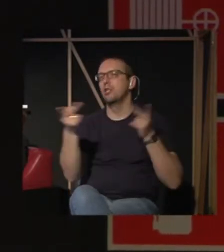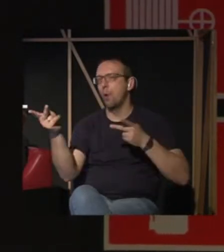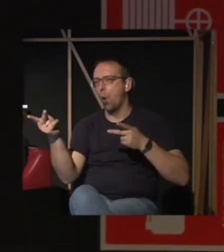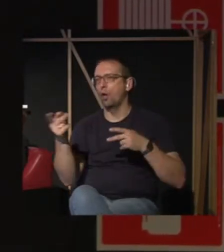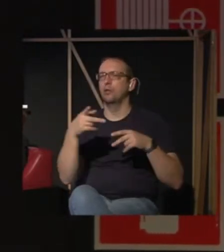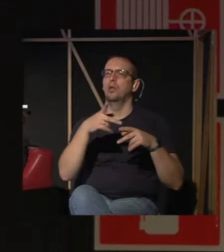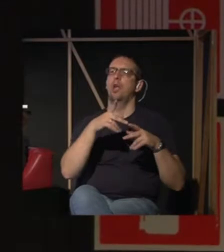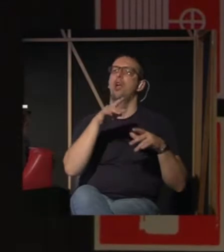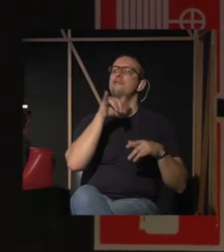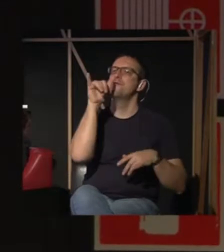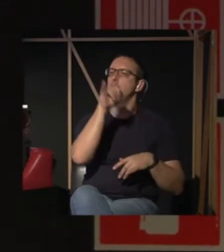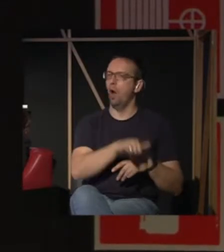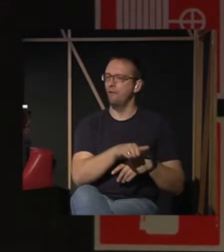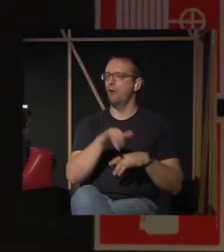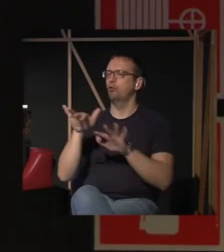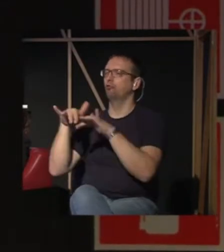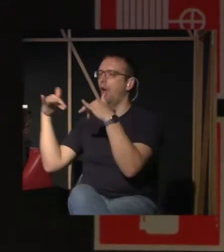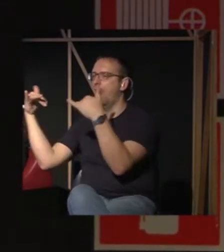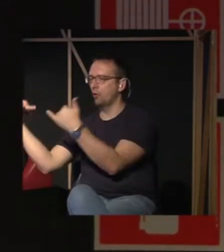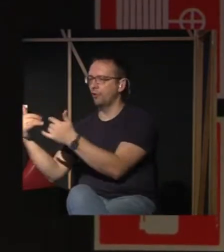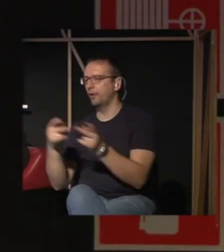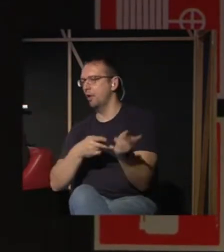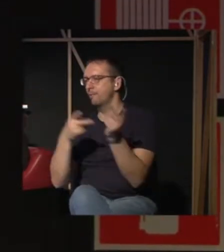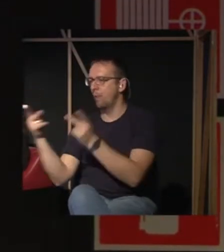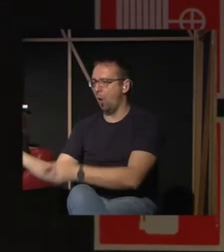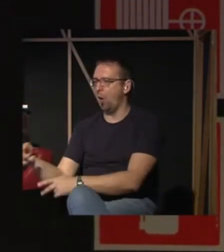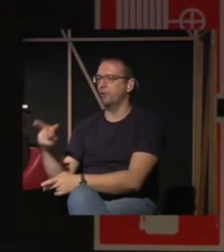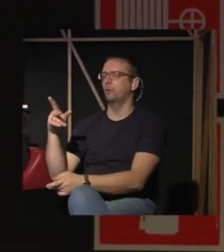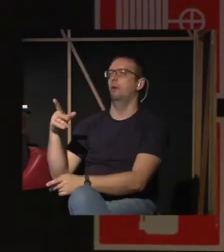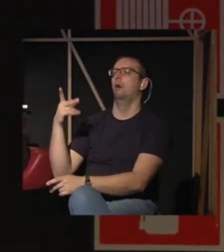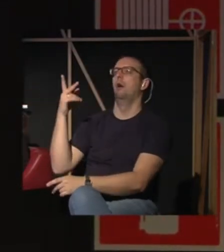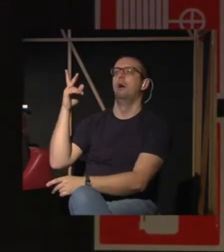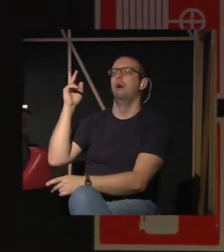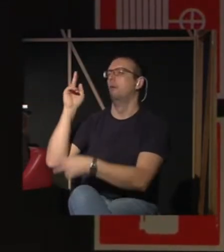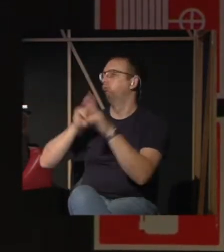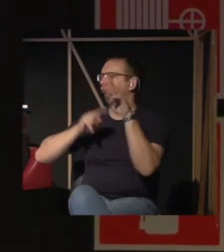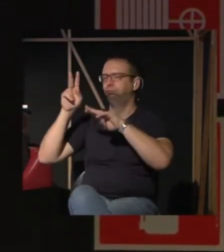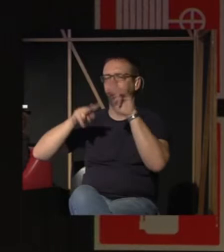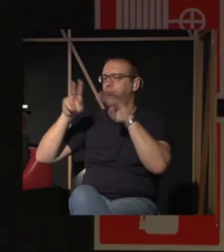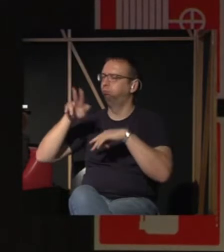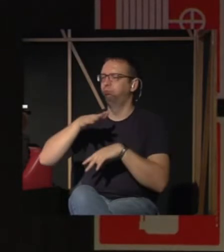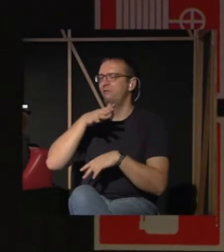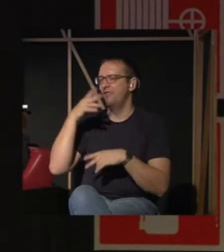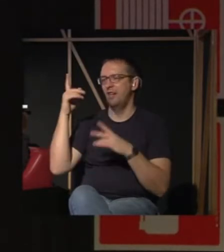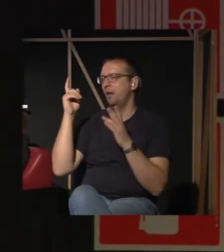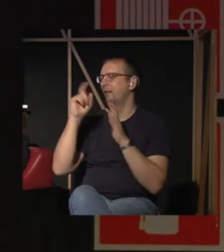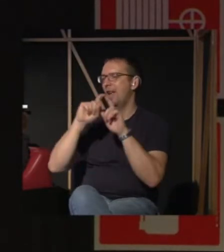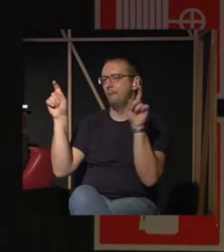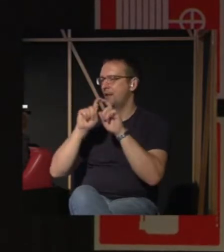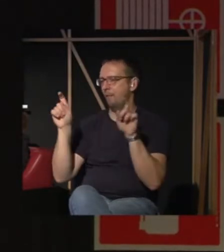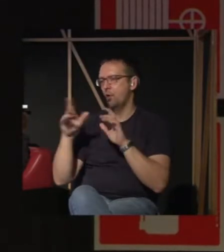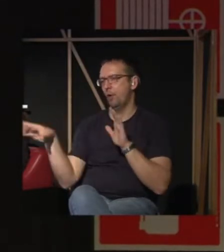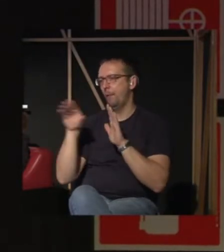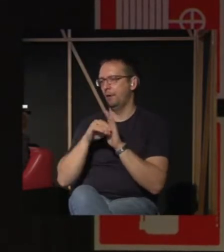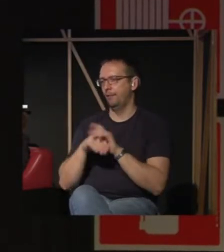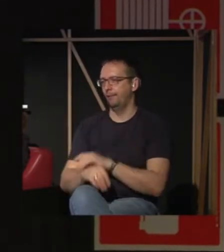So just to speak a little bit about the different services and infrastructure that was offered